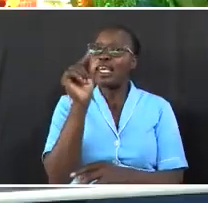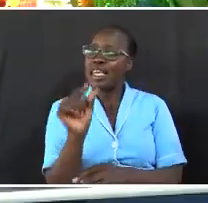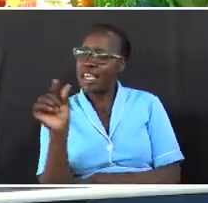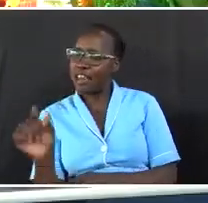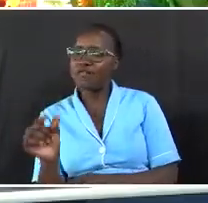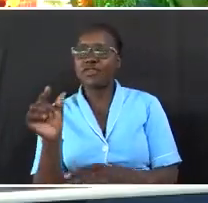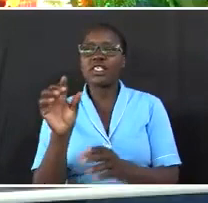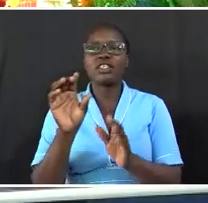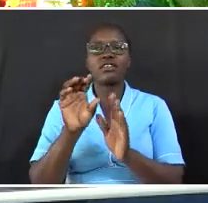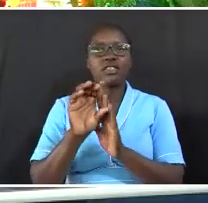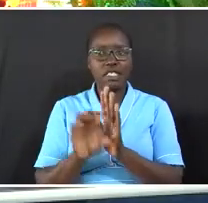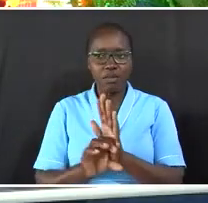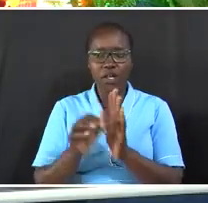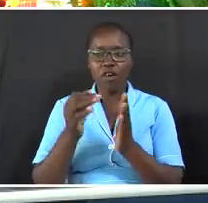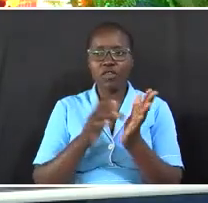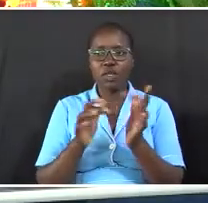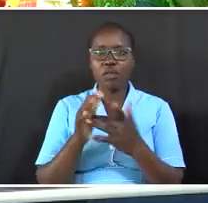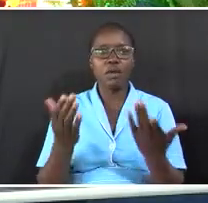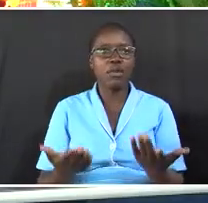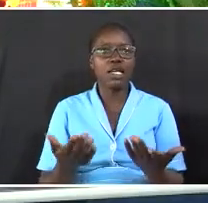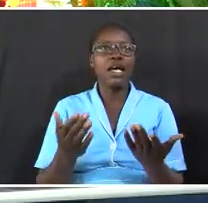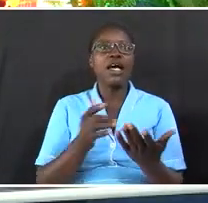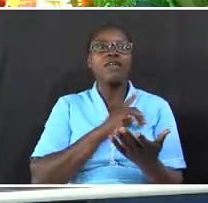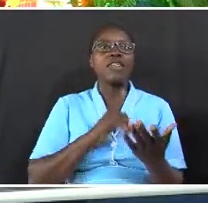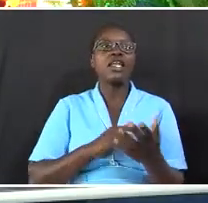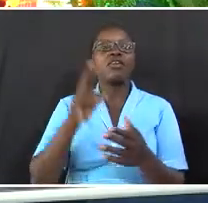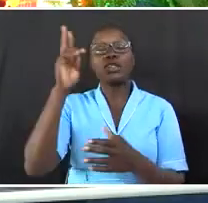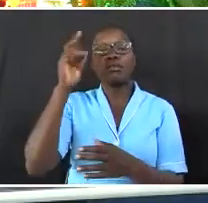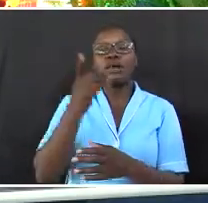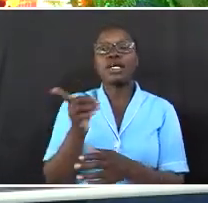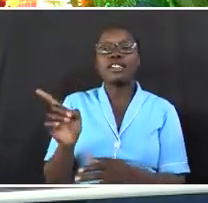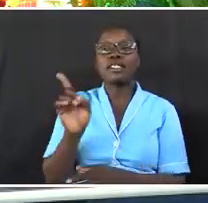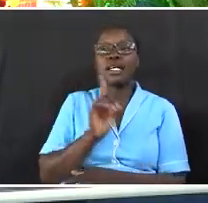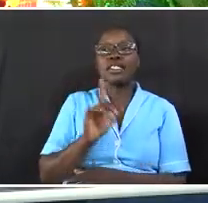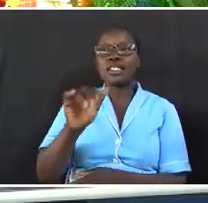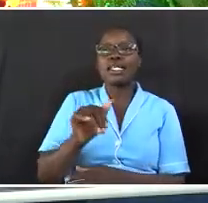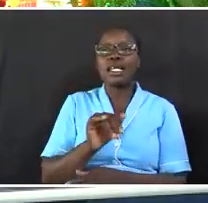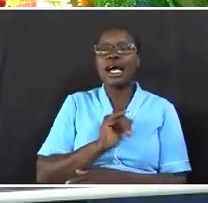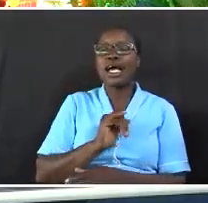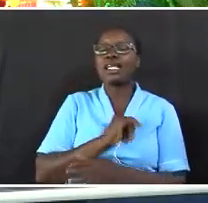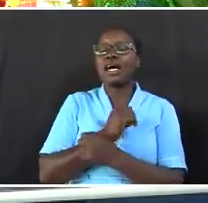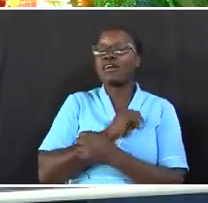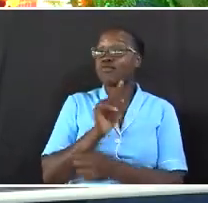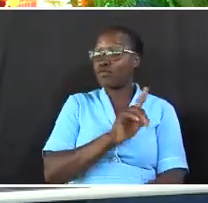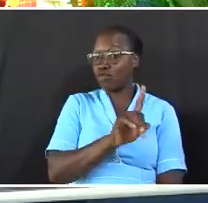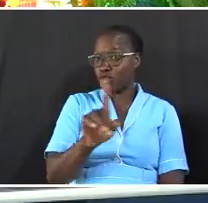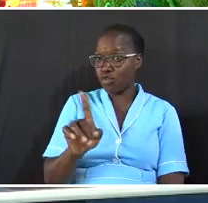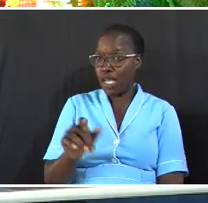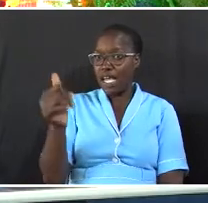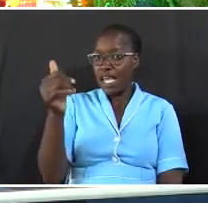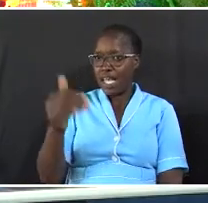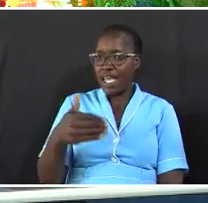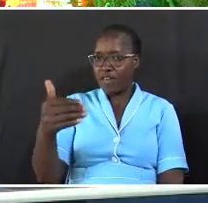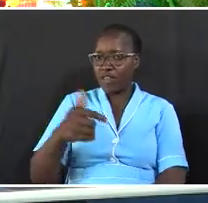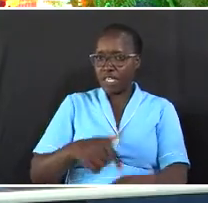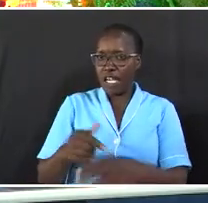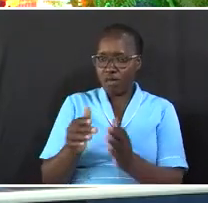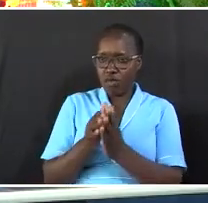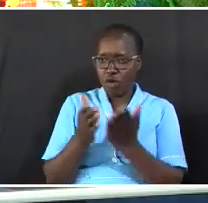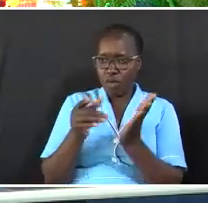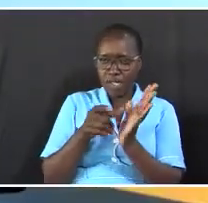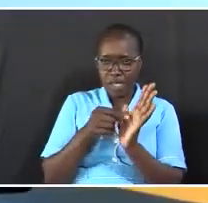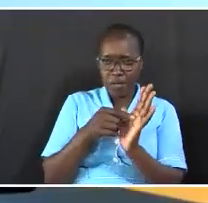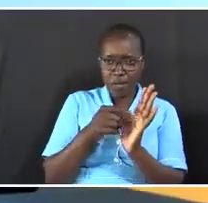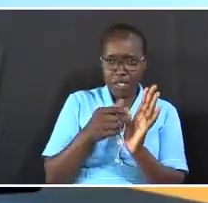of the Bible, the Lord reminds us that I love you. Every time you open the pages of the Word of